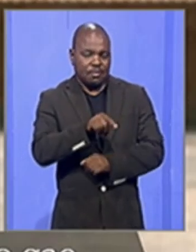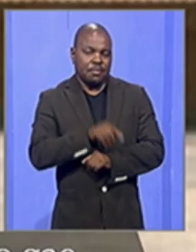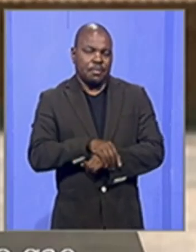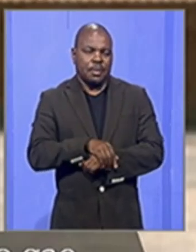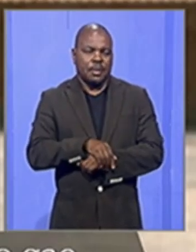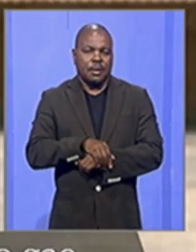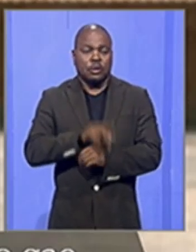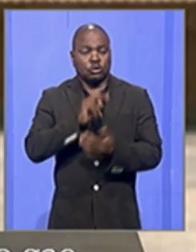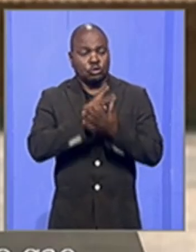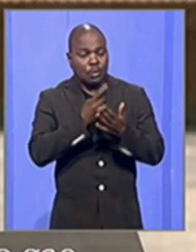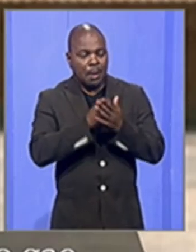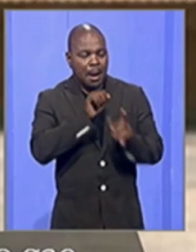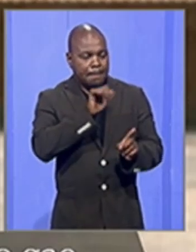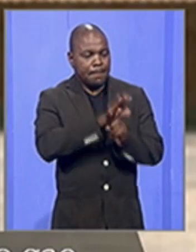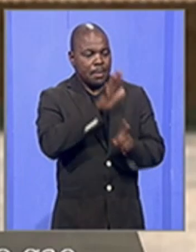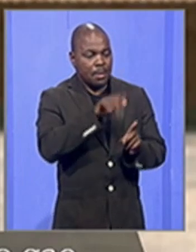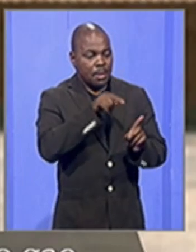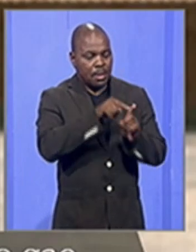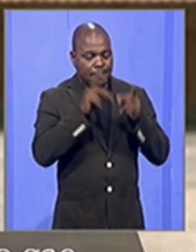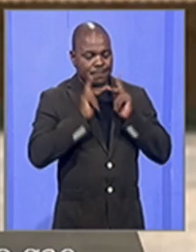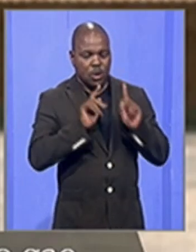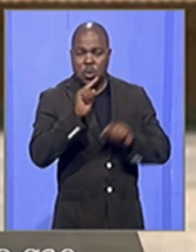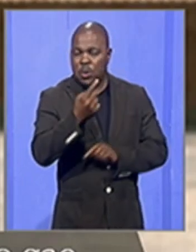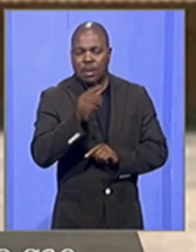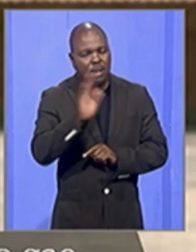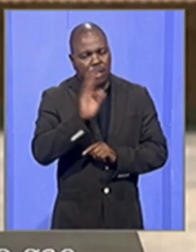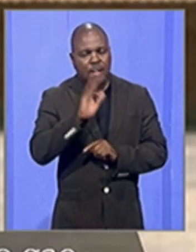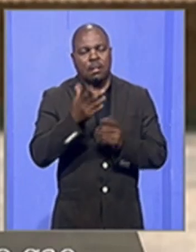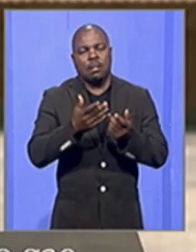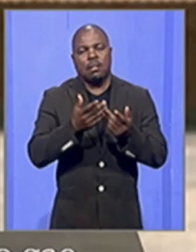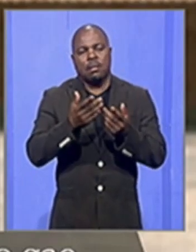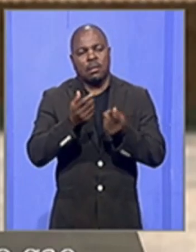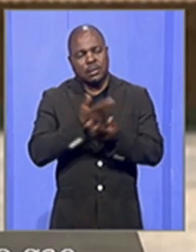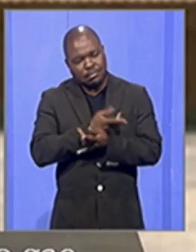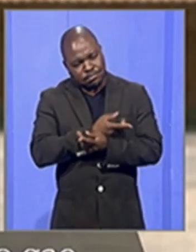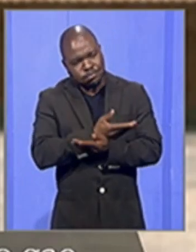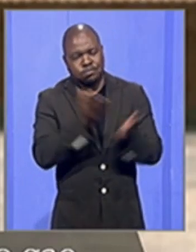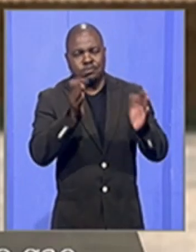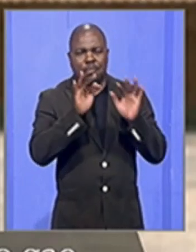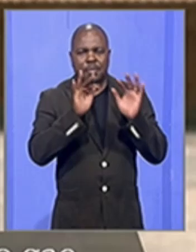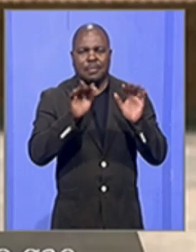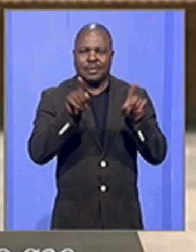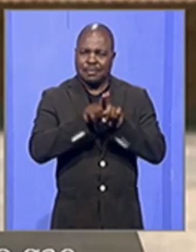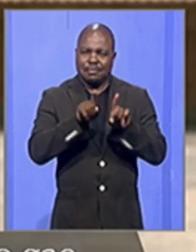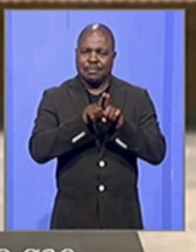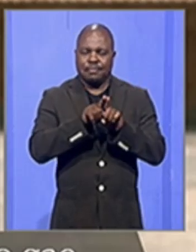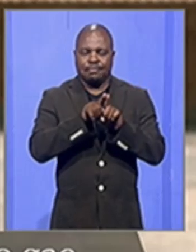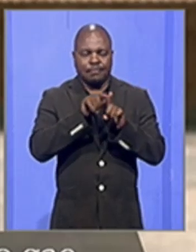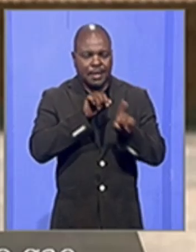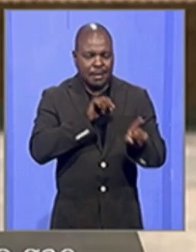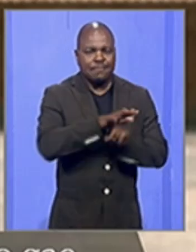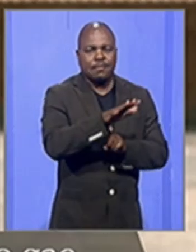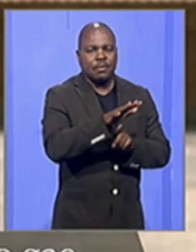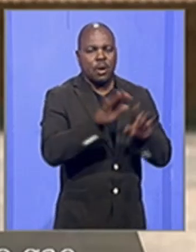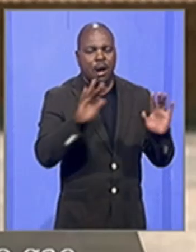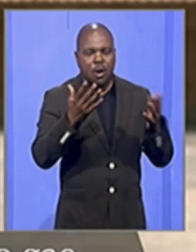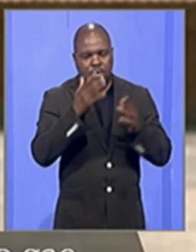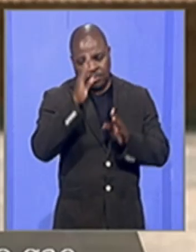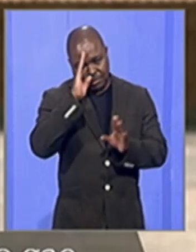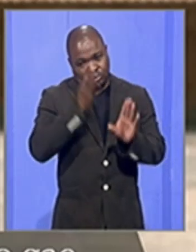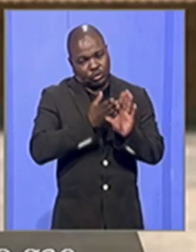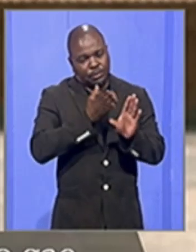only has affected her physically, but everybody else, it's affected